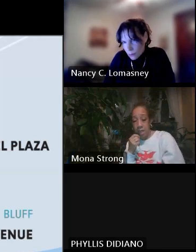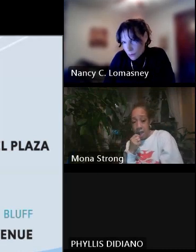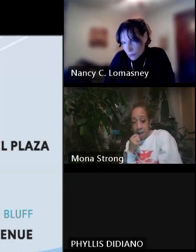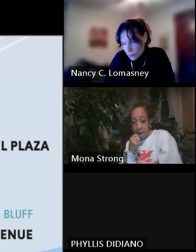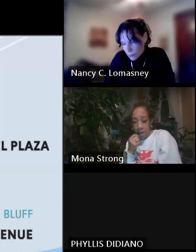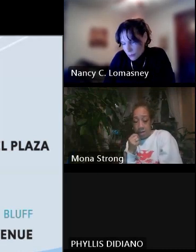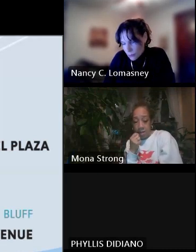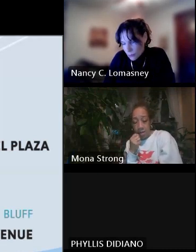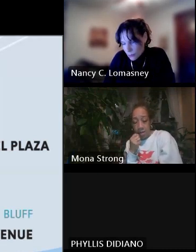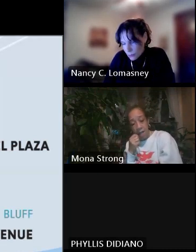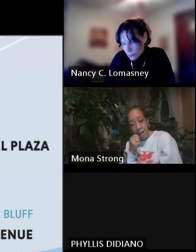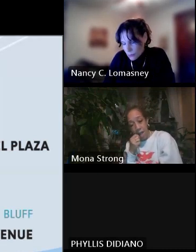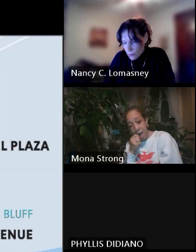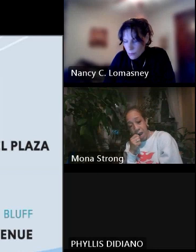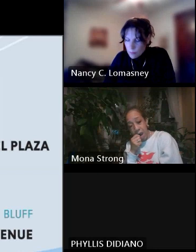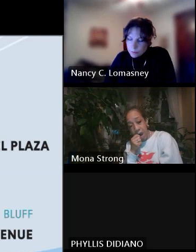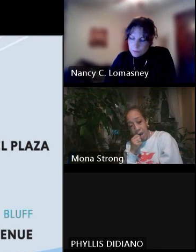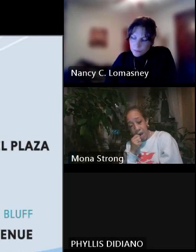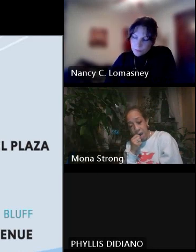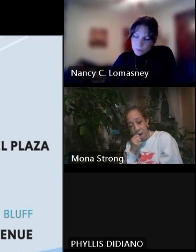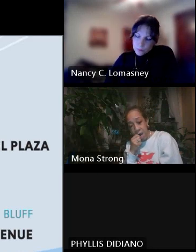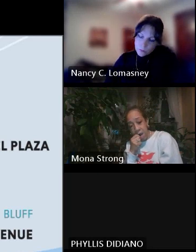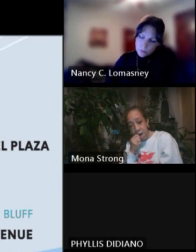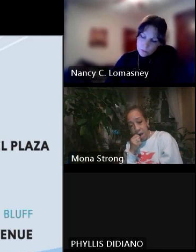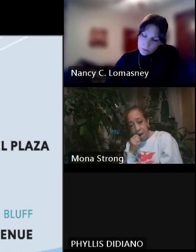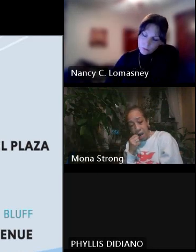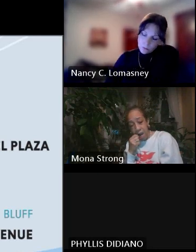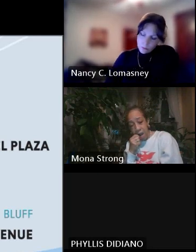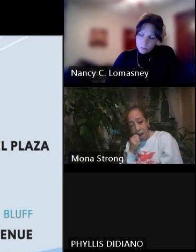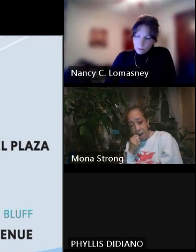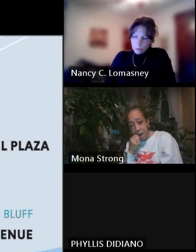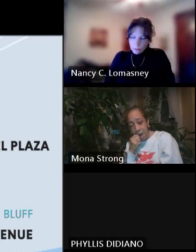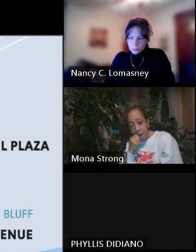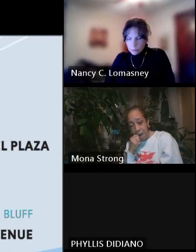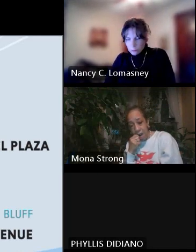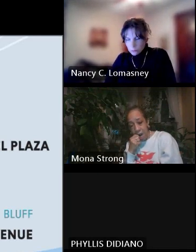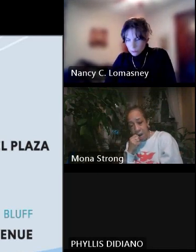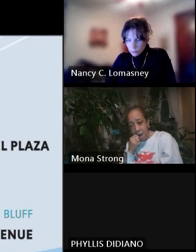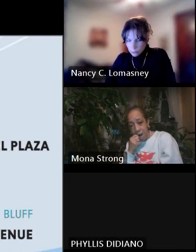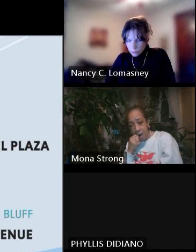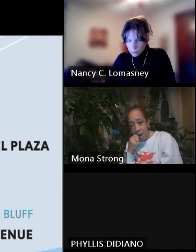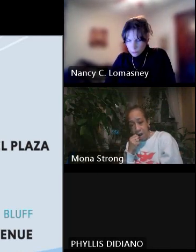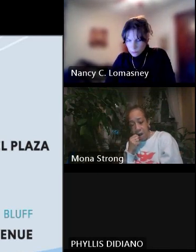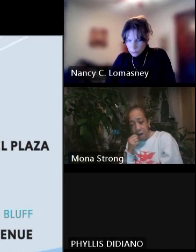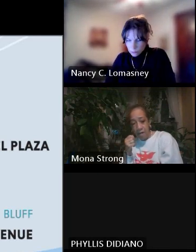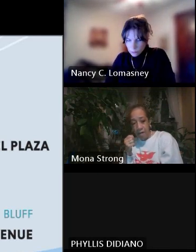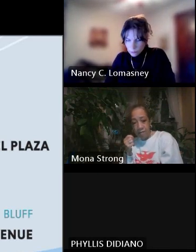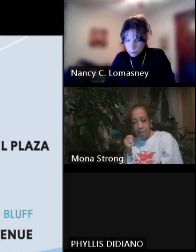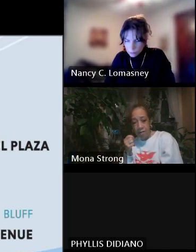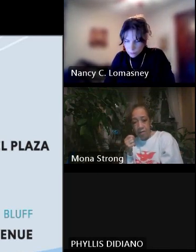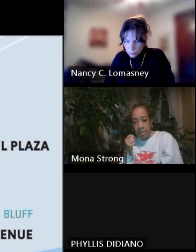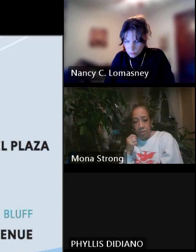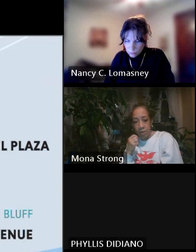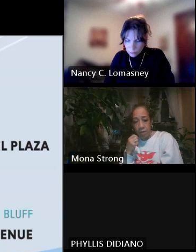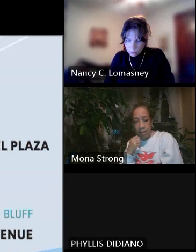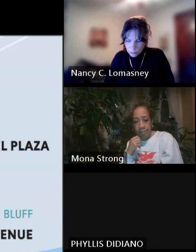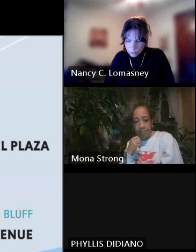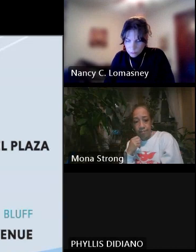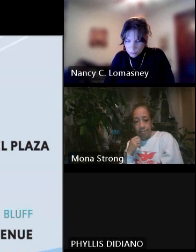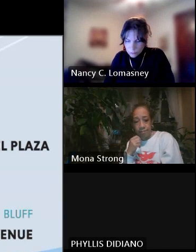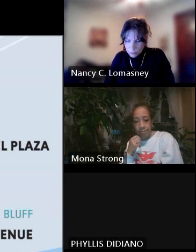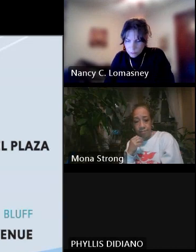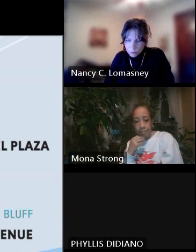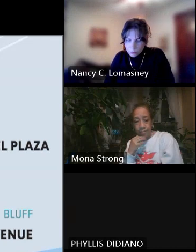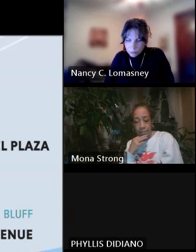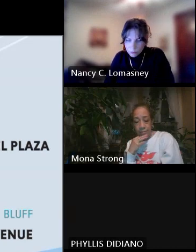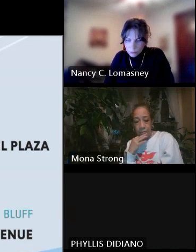getting into and out of downtown on either light rail or your bus, whichever you're taking from the South Hills. It sounds like you're taking light rail. So light rail will go